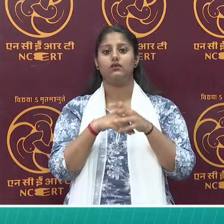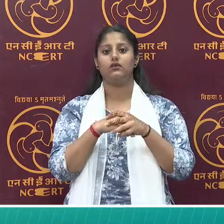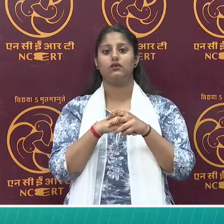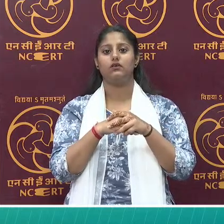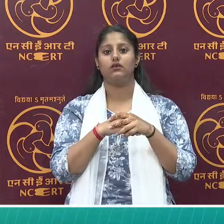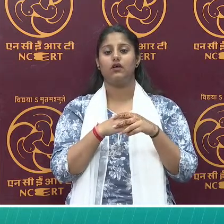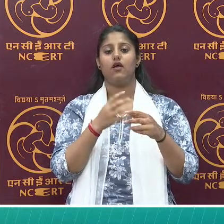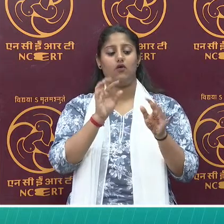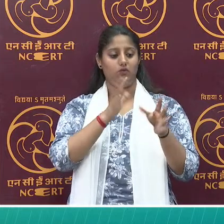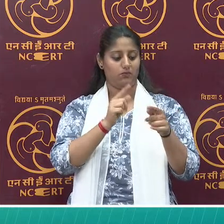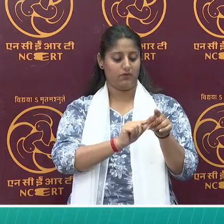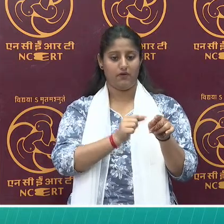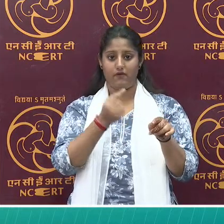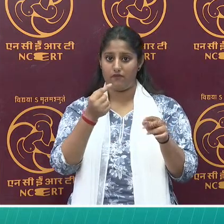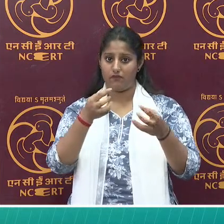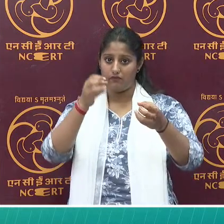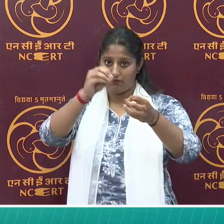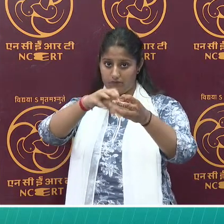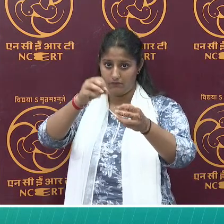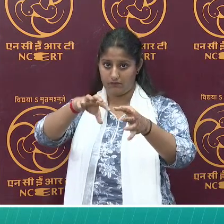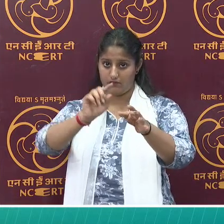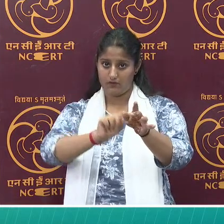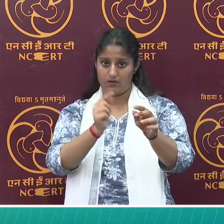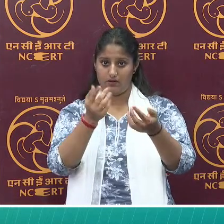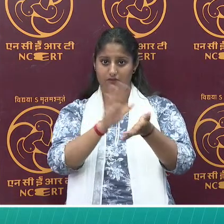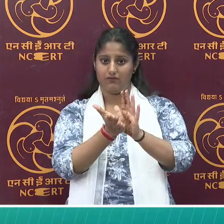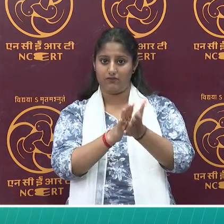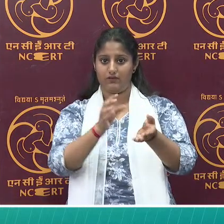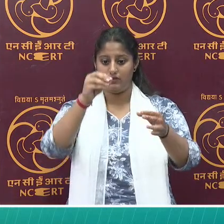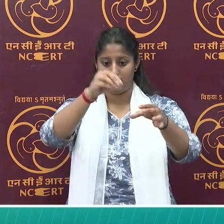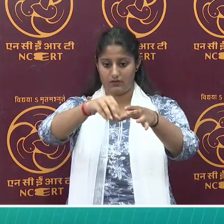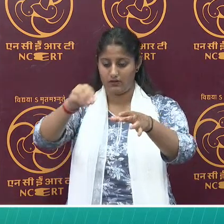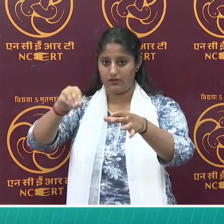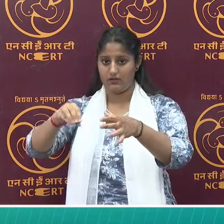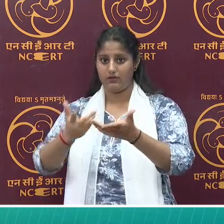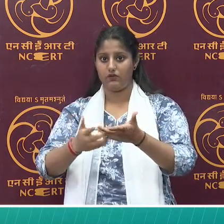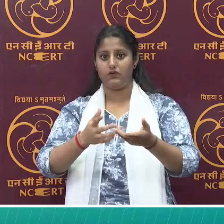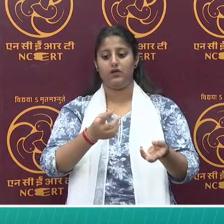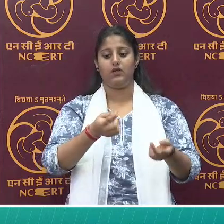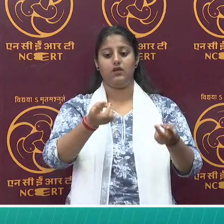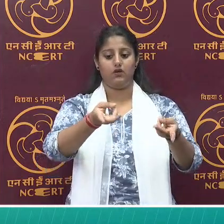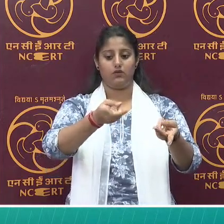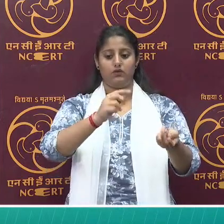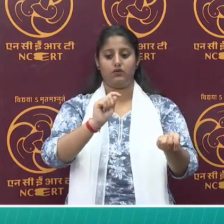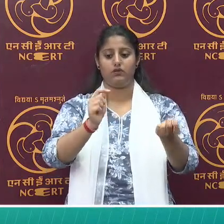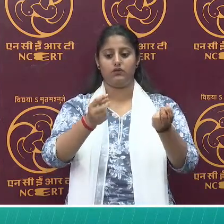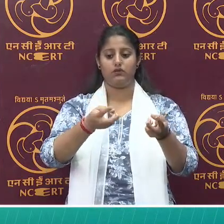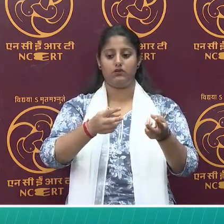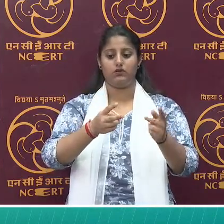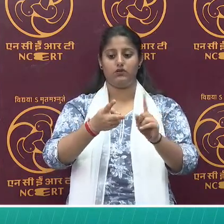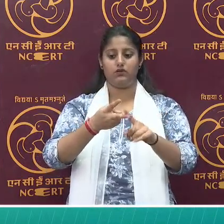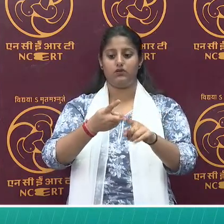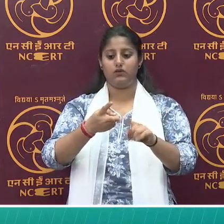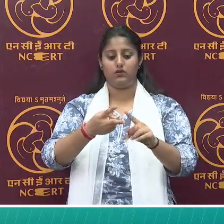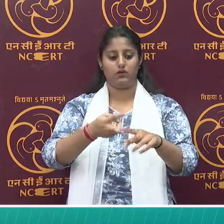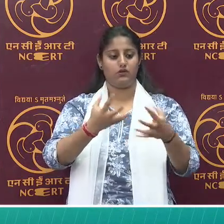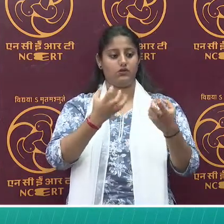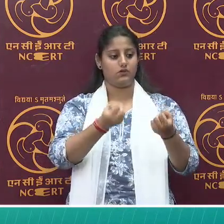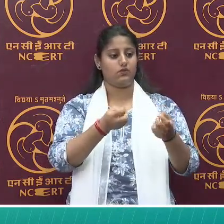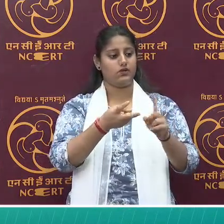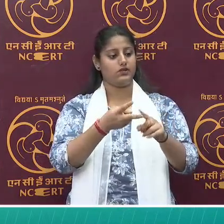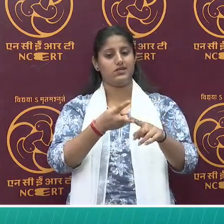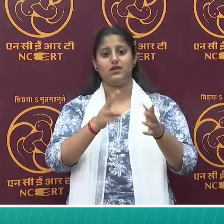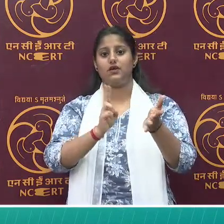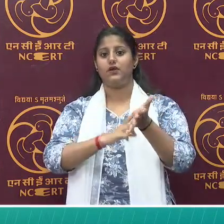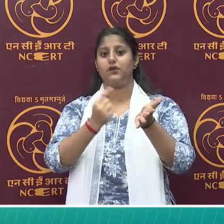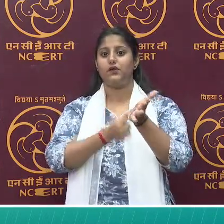say, wheat. And again we can rotate the crop like this. One crop is utilizing the nutrients and another crop